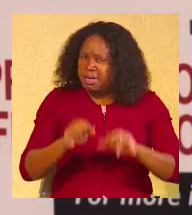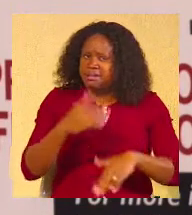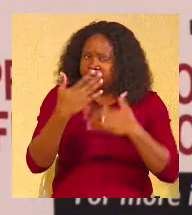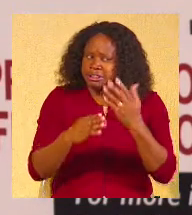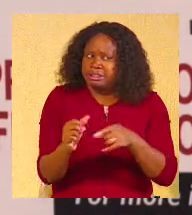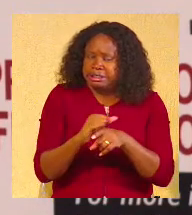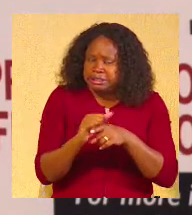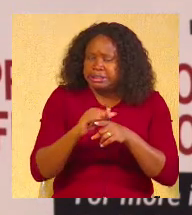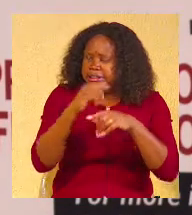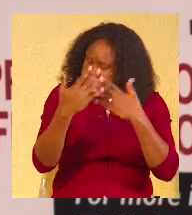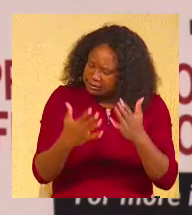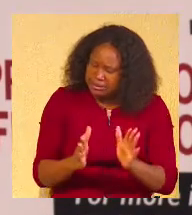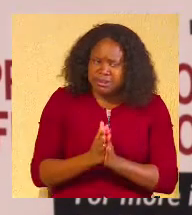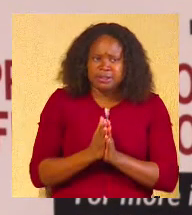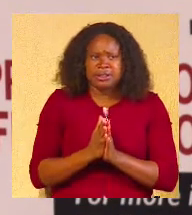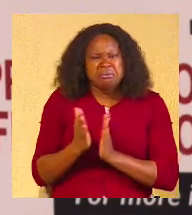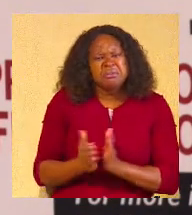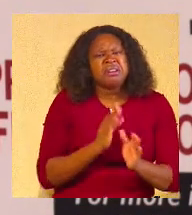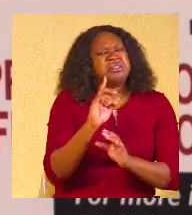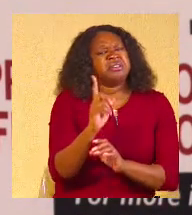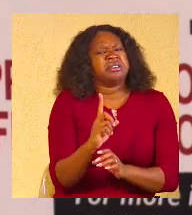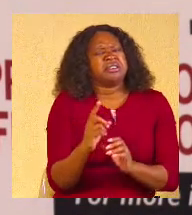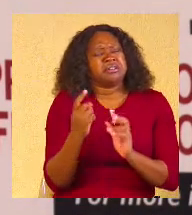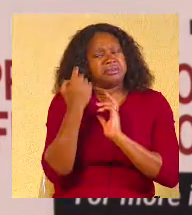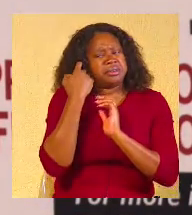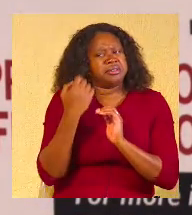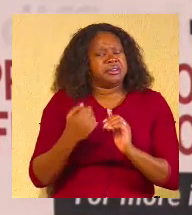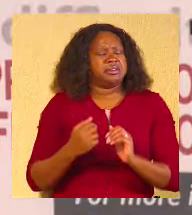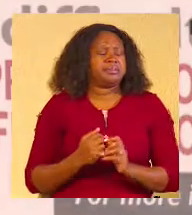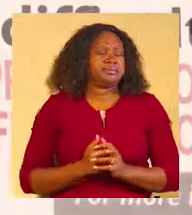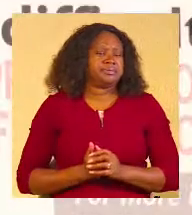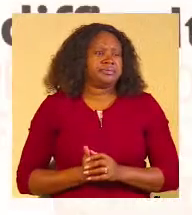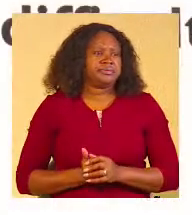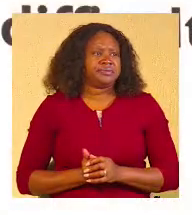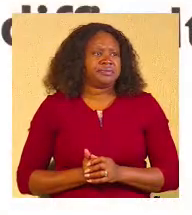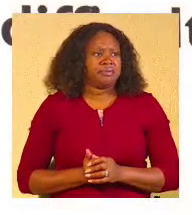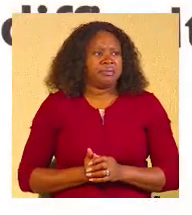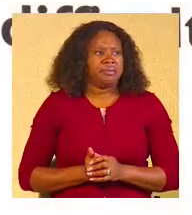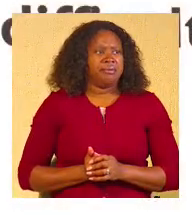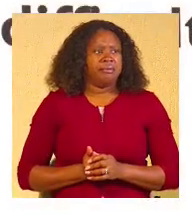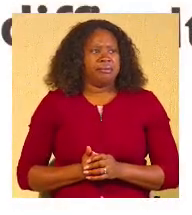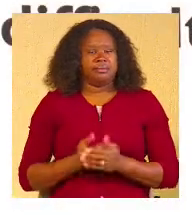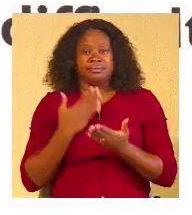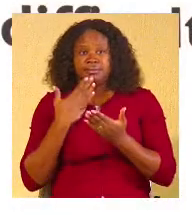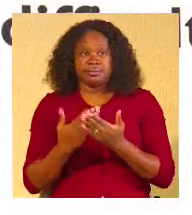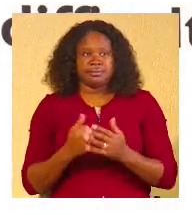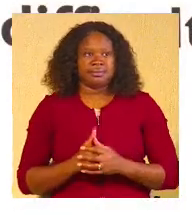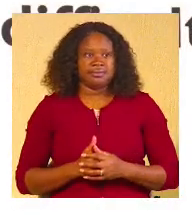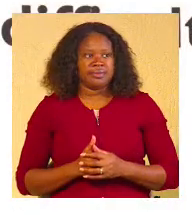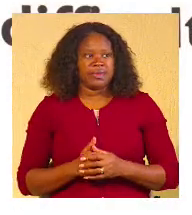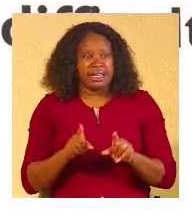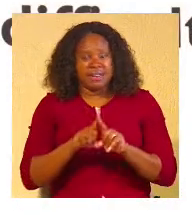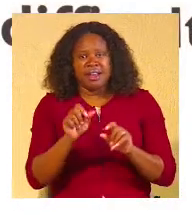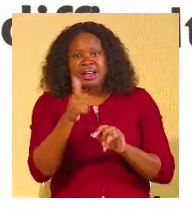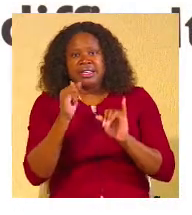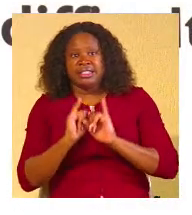are going to complete their courses, or what is the plan of the ministry? Yeah, thank you. Like all other